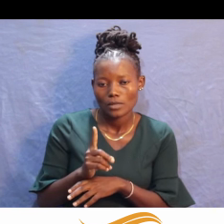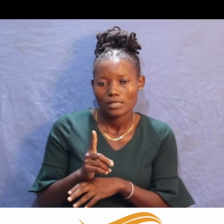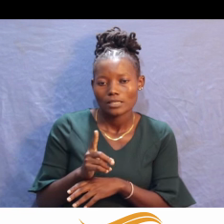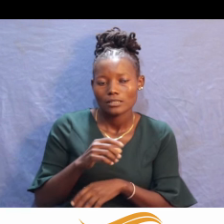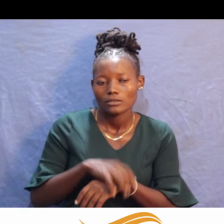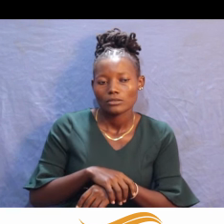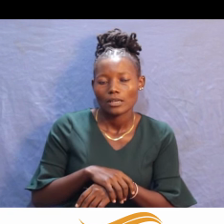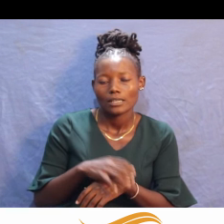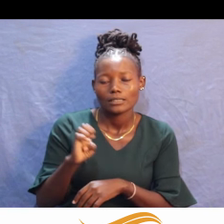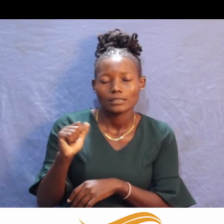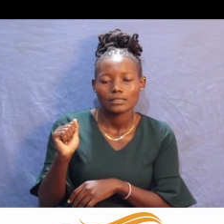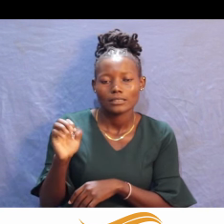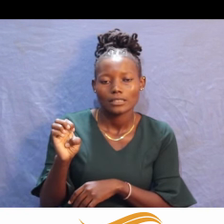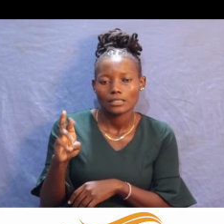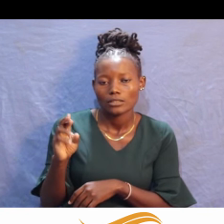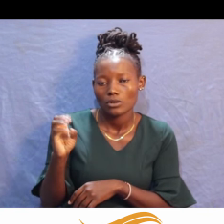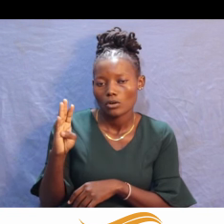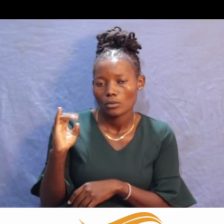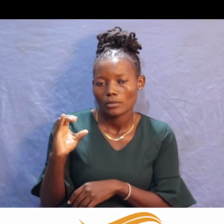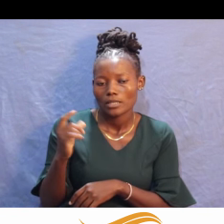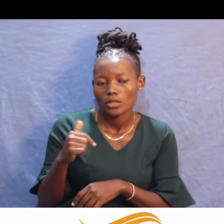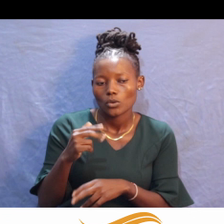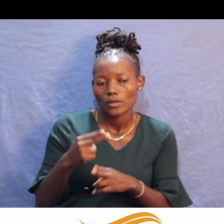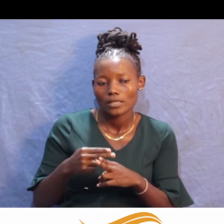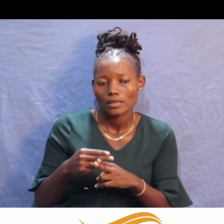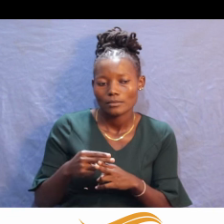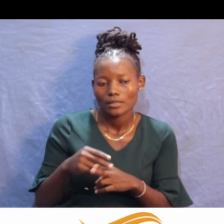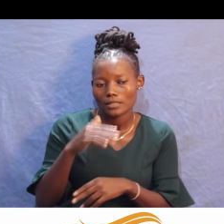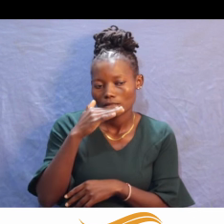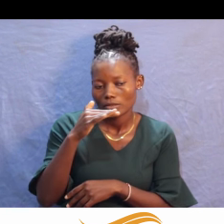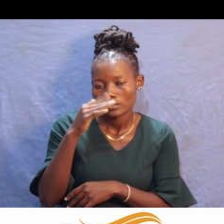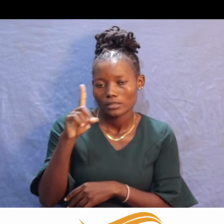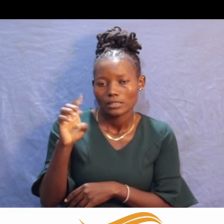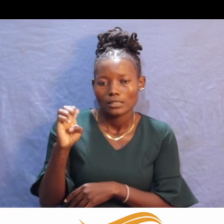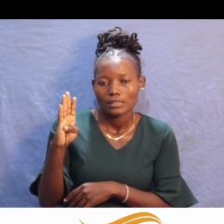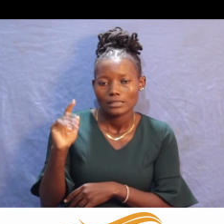out of anaerobic. We call this an oxygen debt.